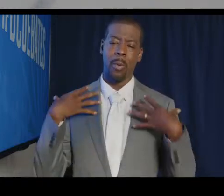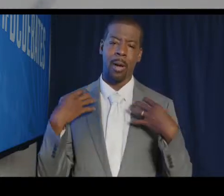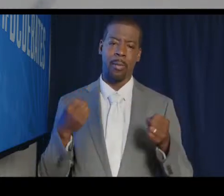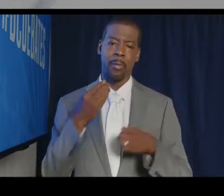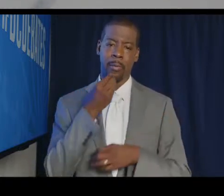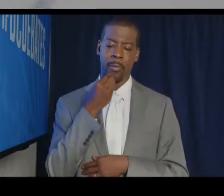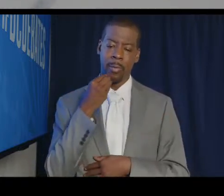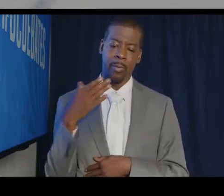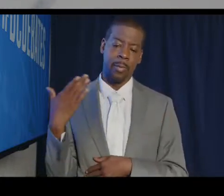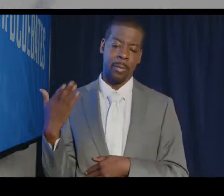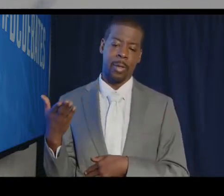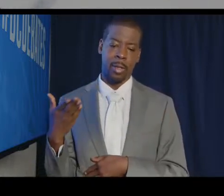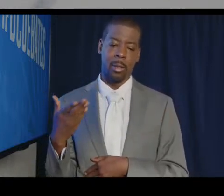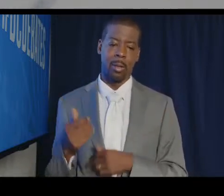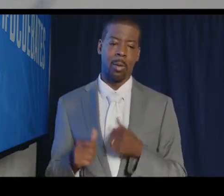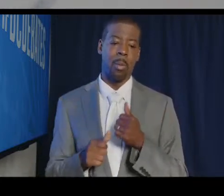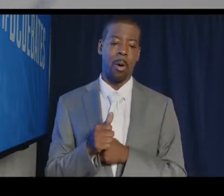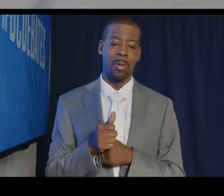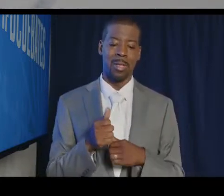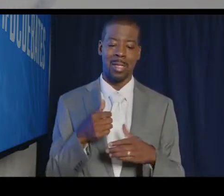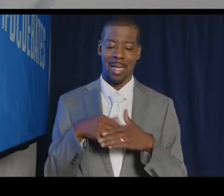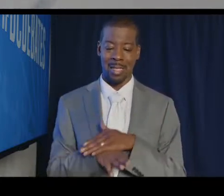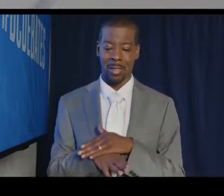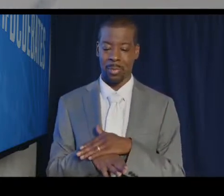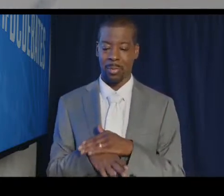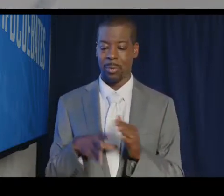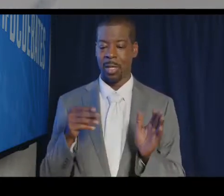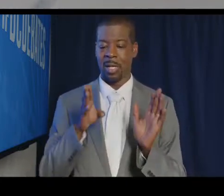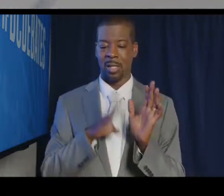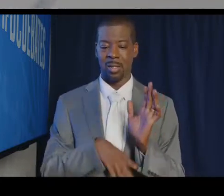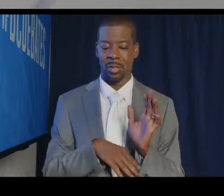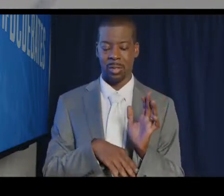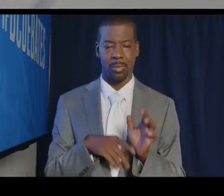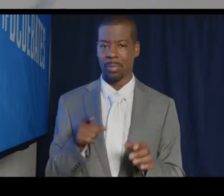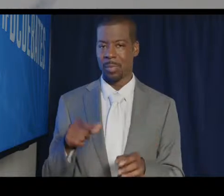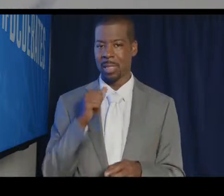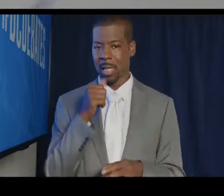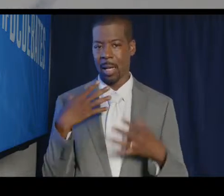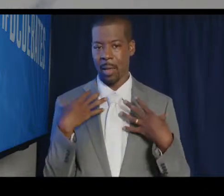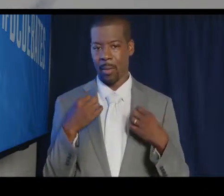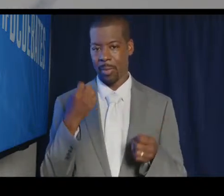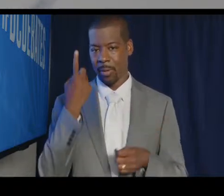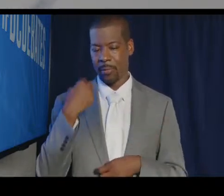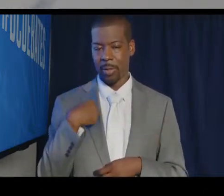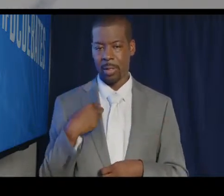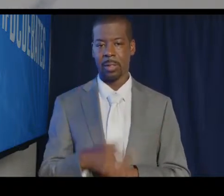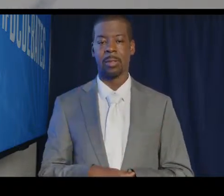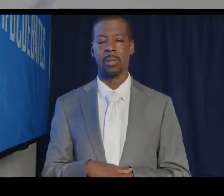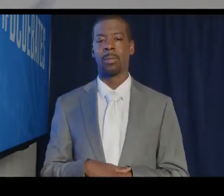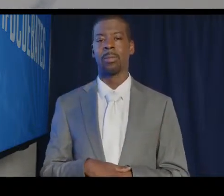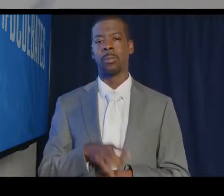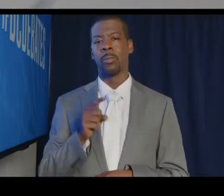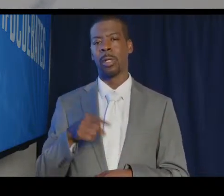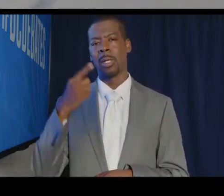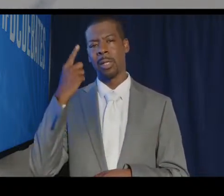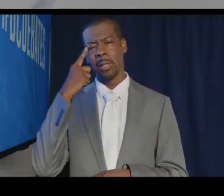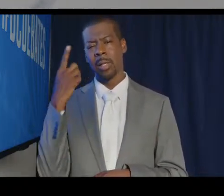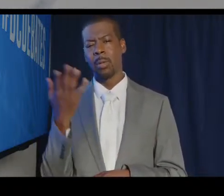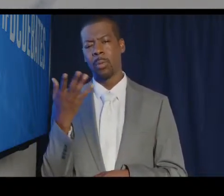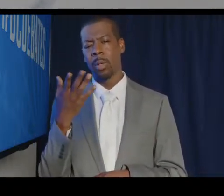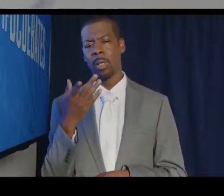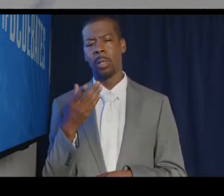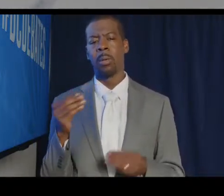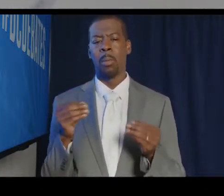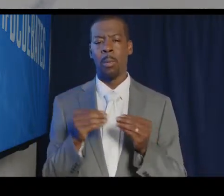The things that are most accessible and least expensive are the things that are the worst for us. And we need to really think critically about what it would look like to get